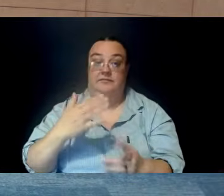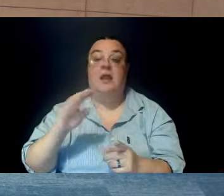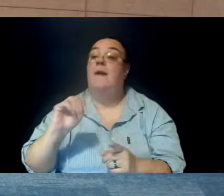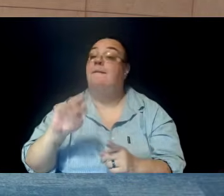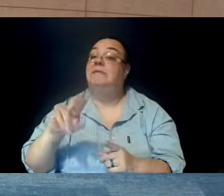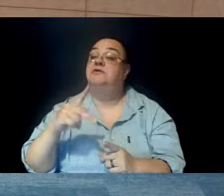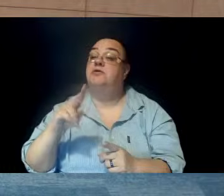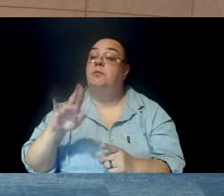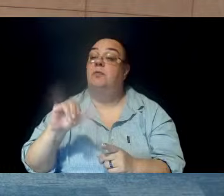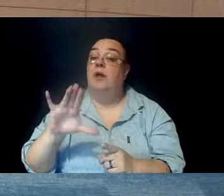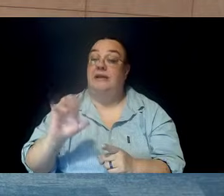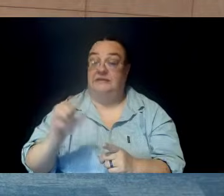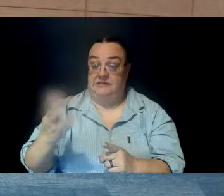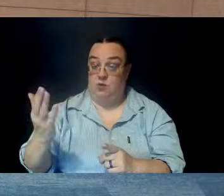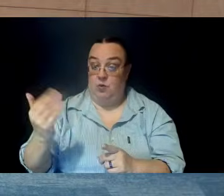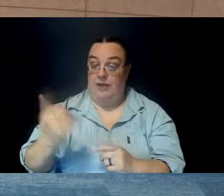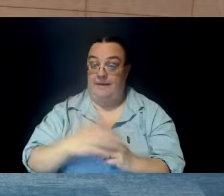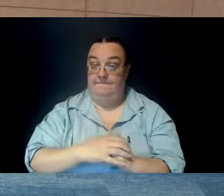Price, go ahead.